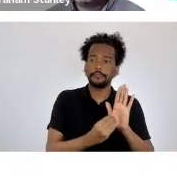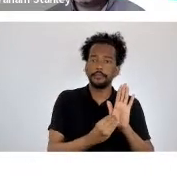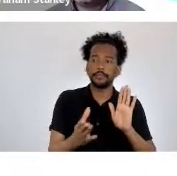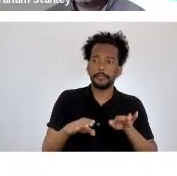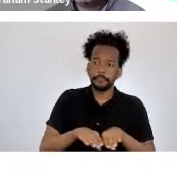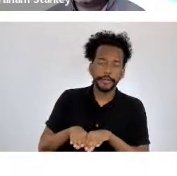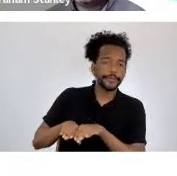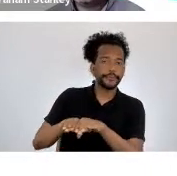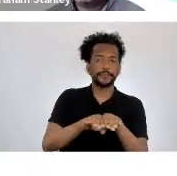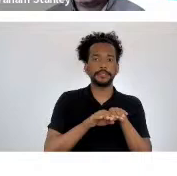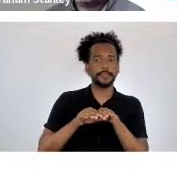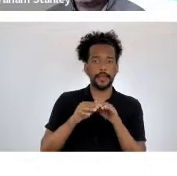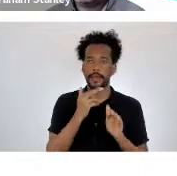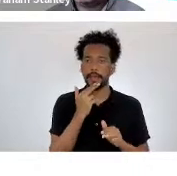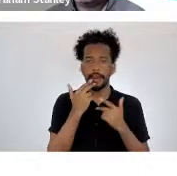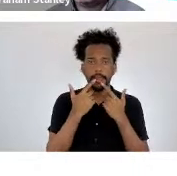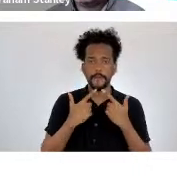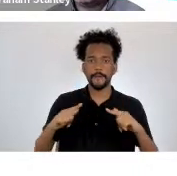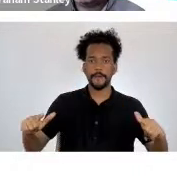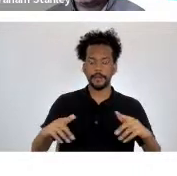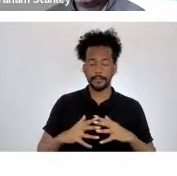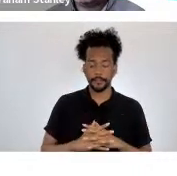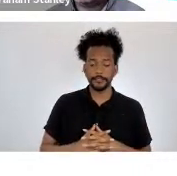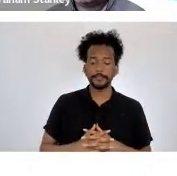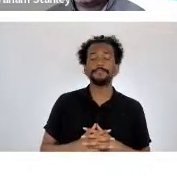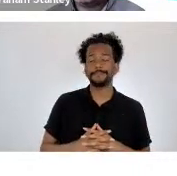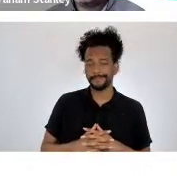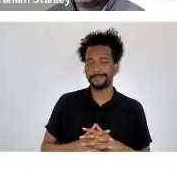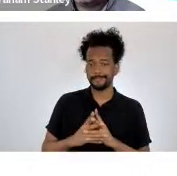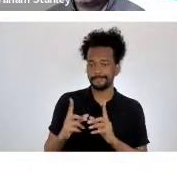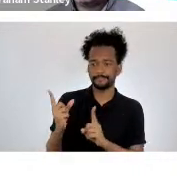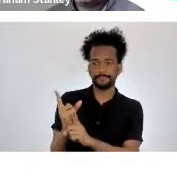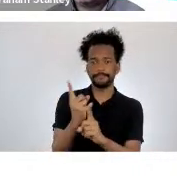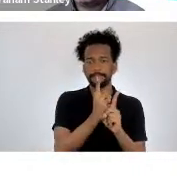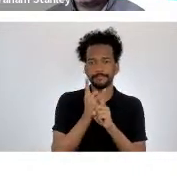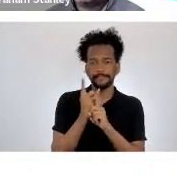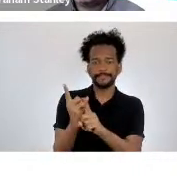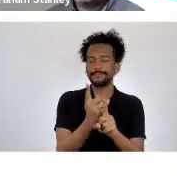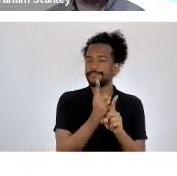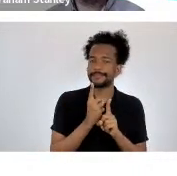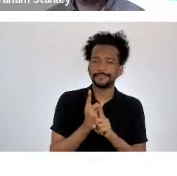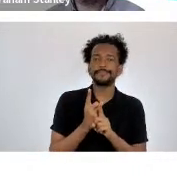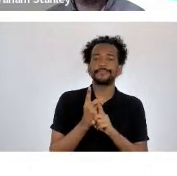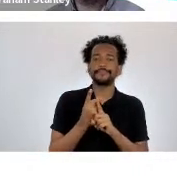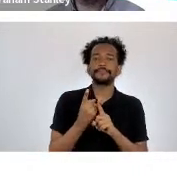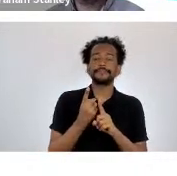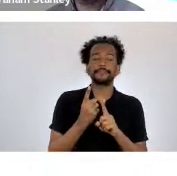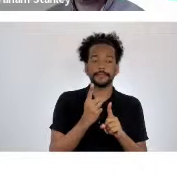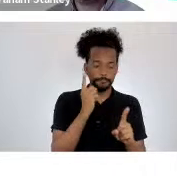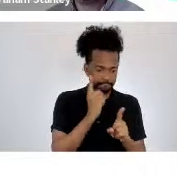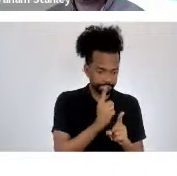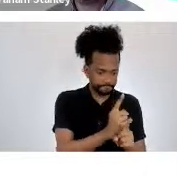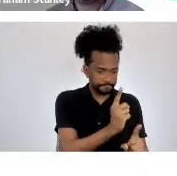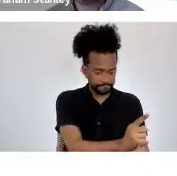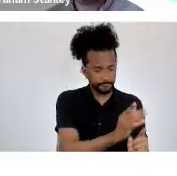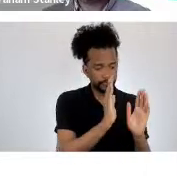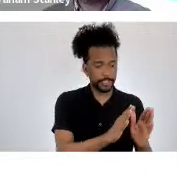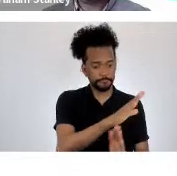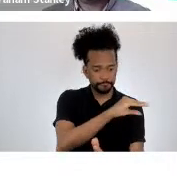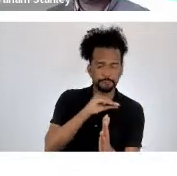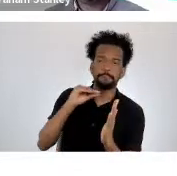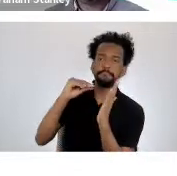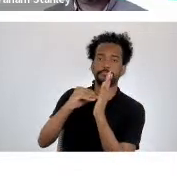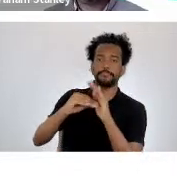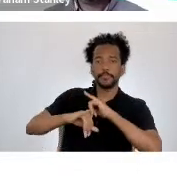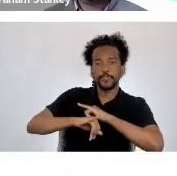our findings have been published in the British Journal of Education Technology. It's an open access publication,